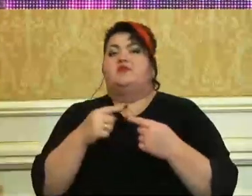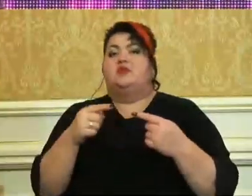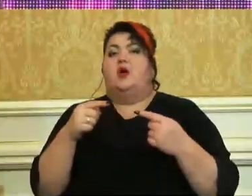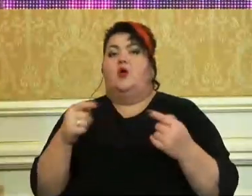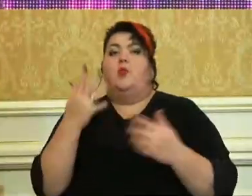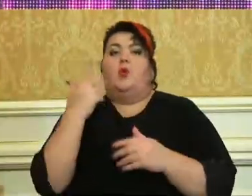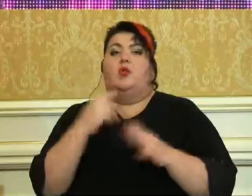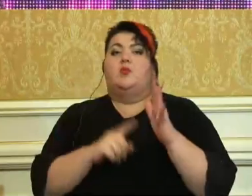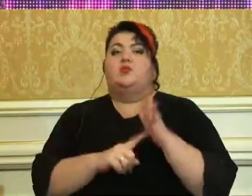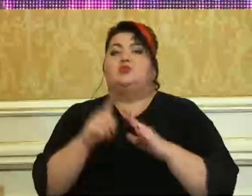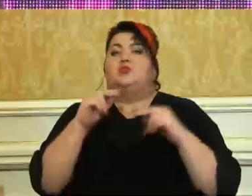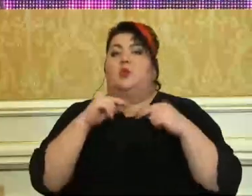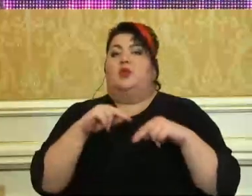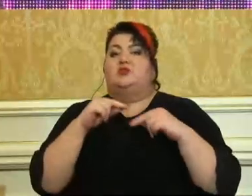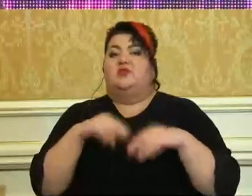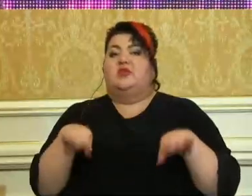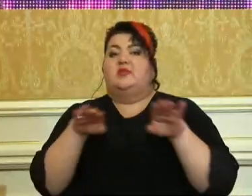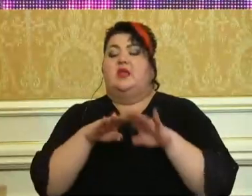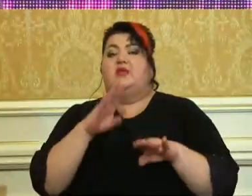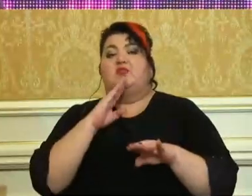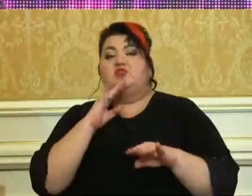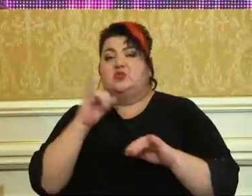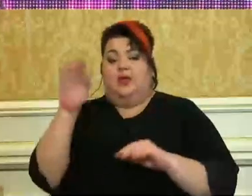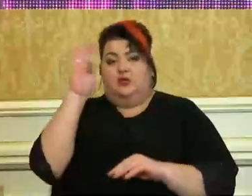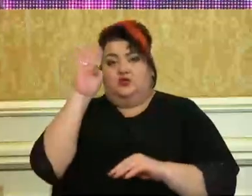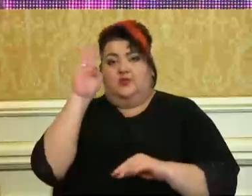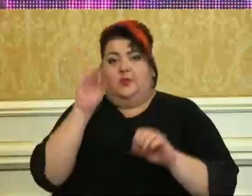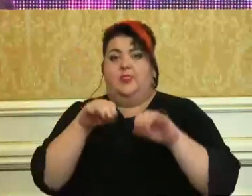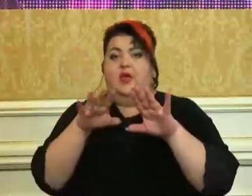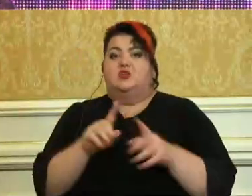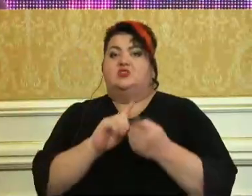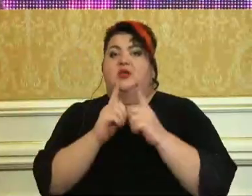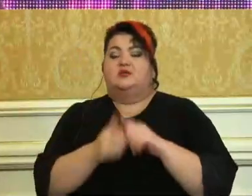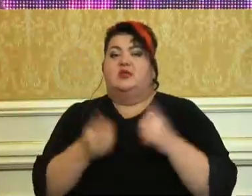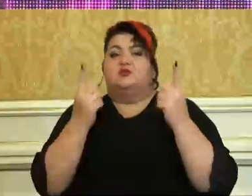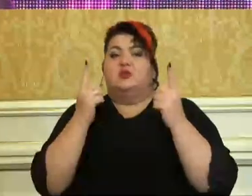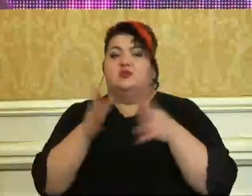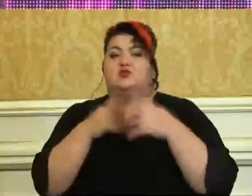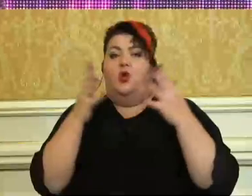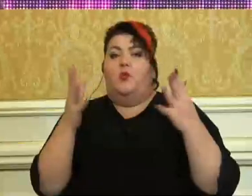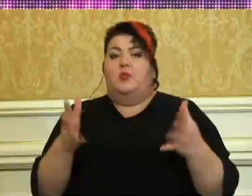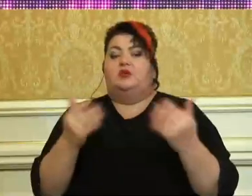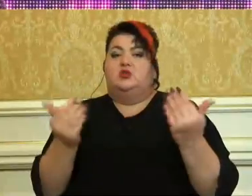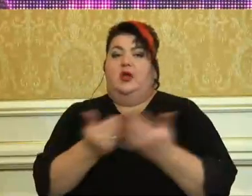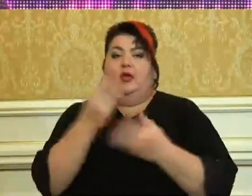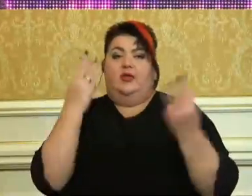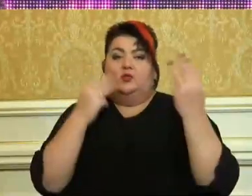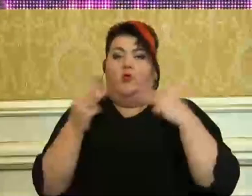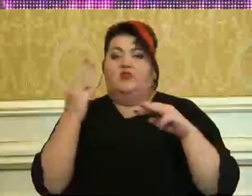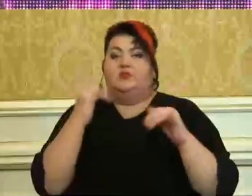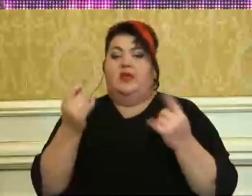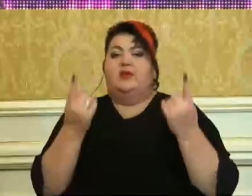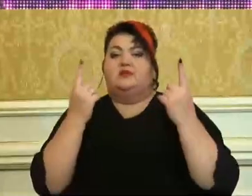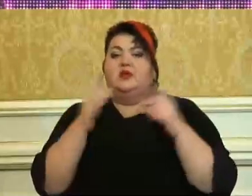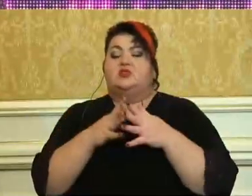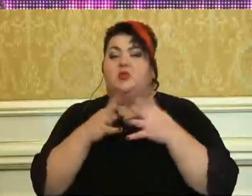way they used to prove when women works on the equal level, all the decisions